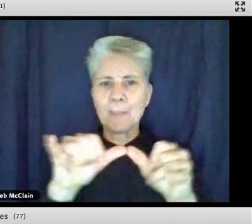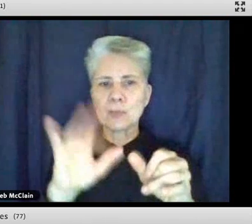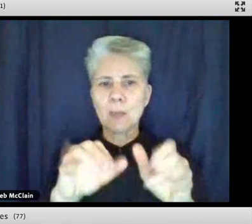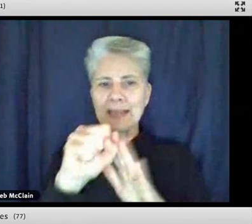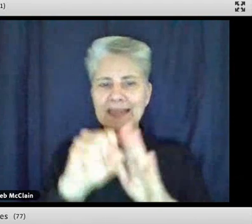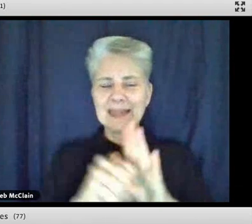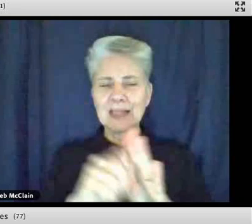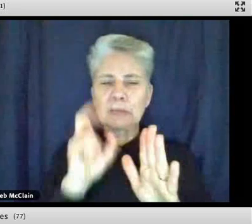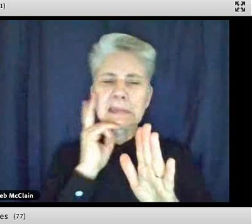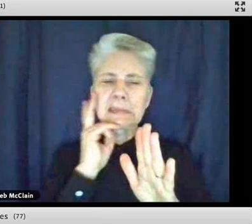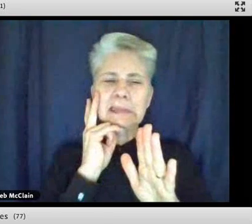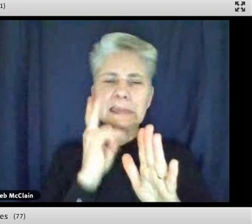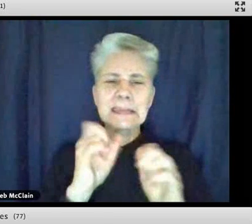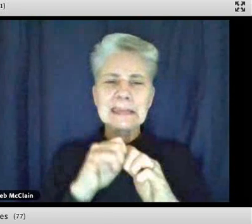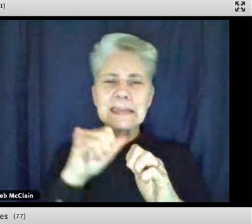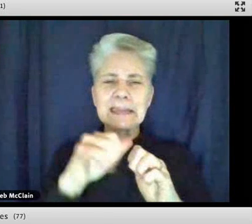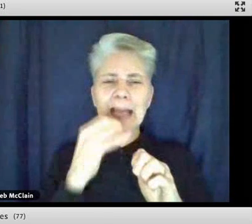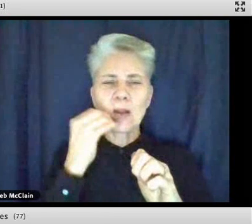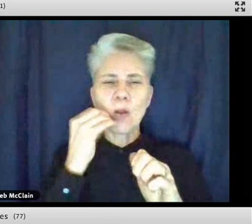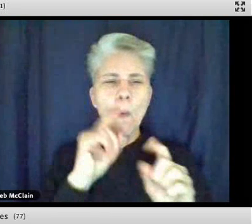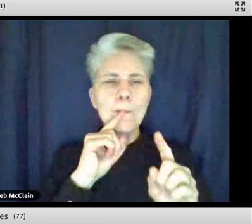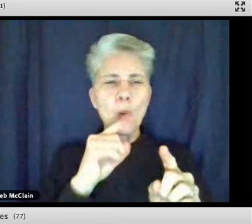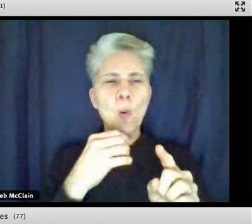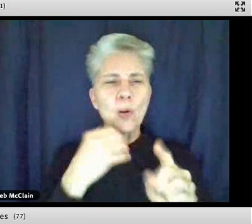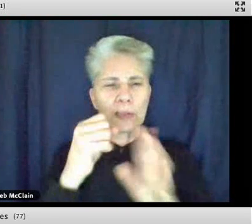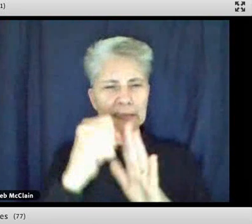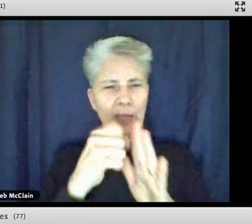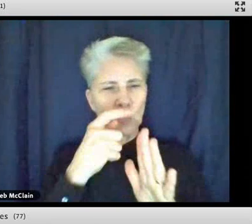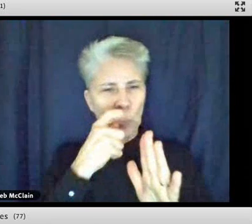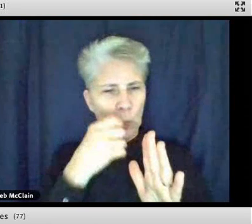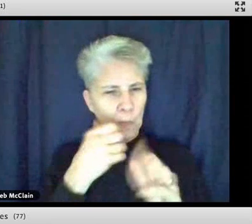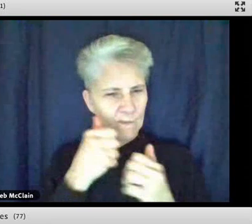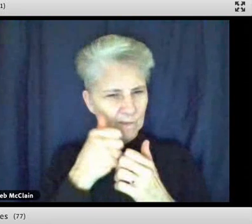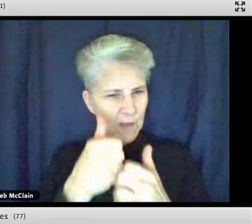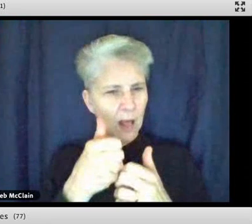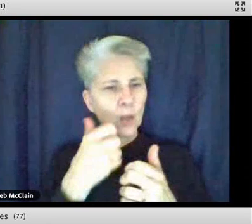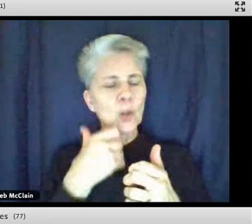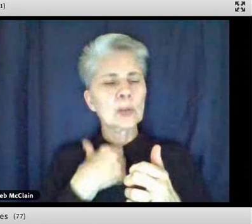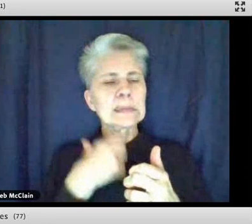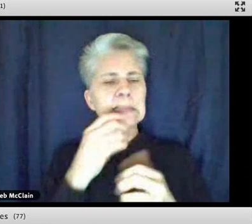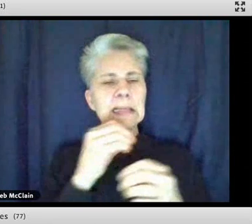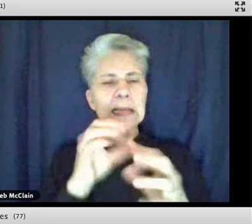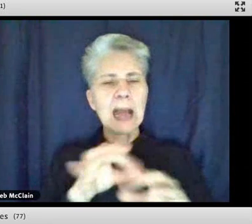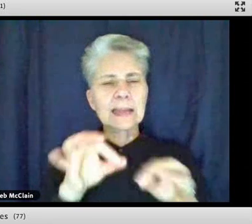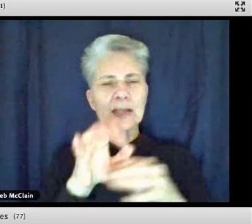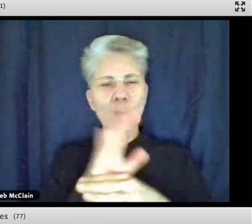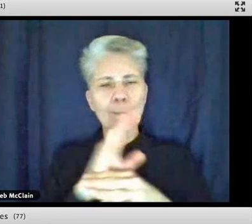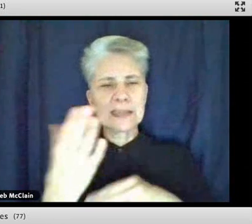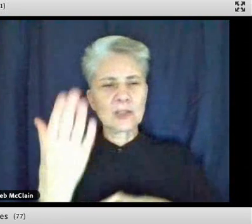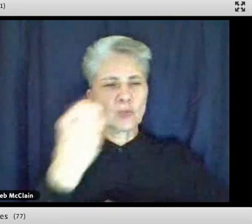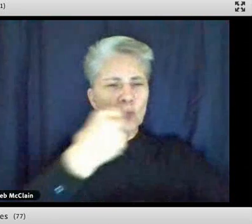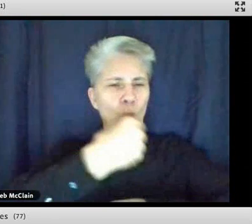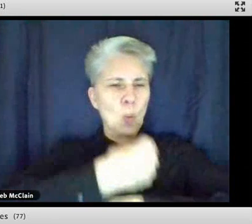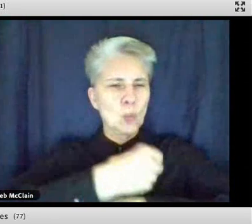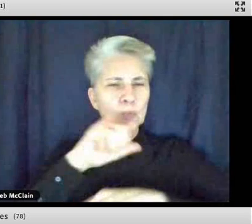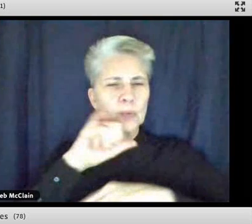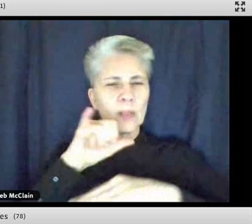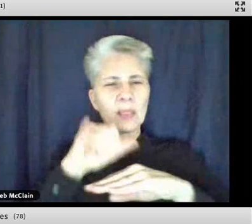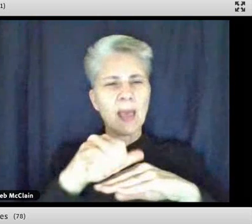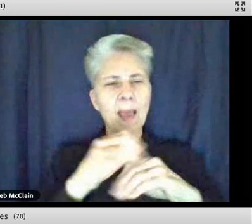states have that. You can see non-essential business closures. You can see, I'm sorry, you can't see